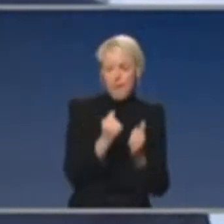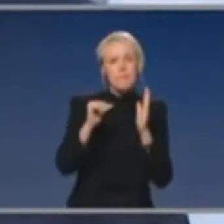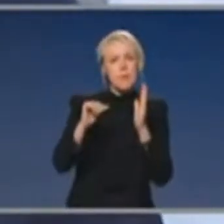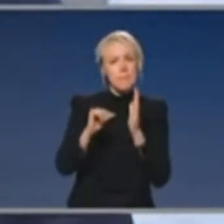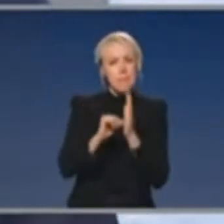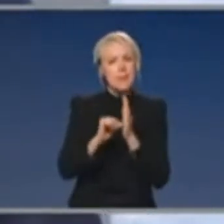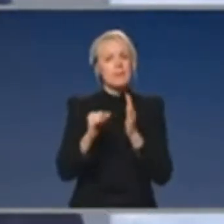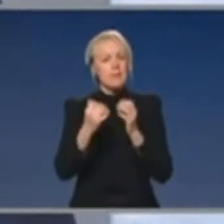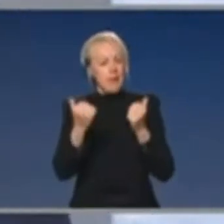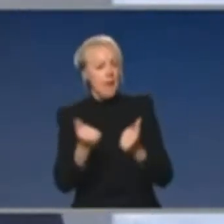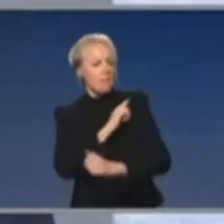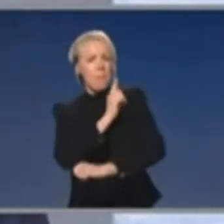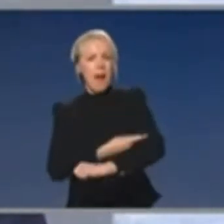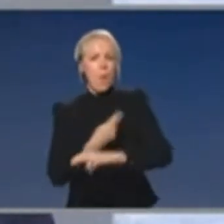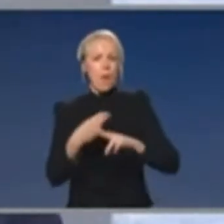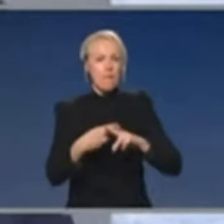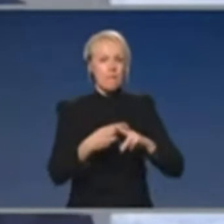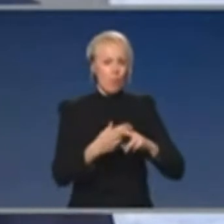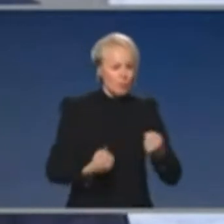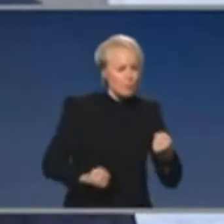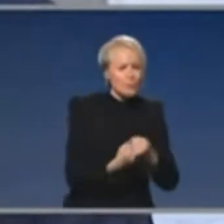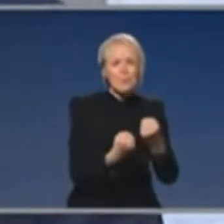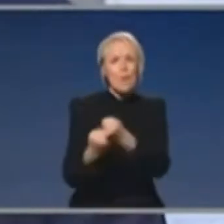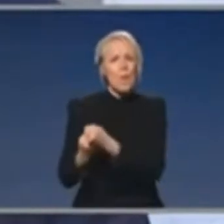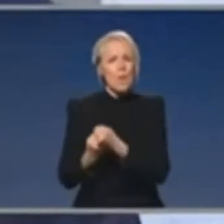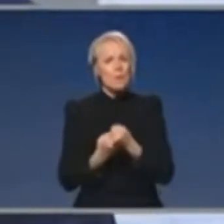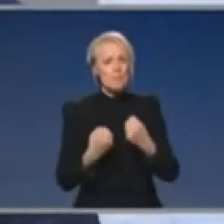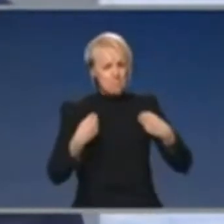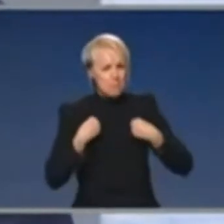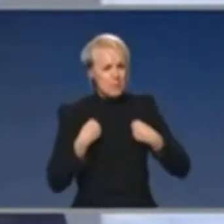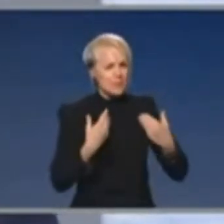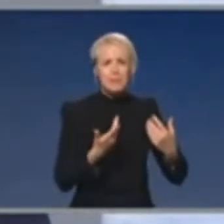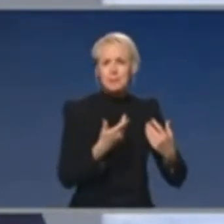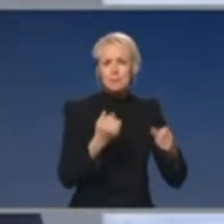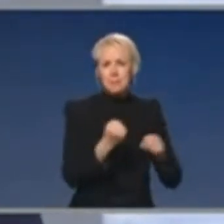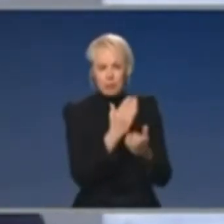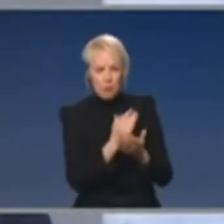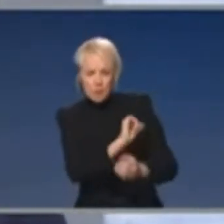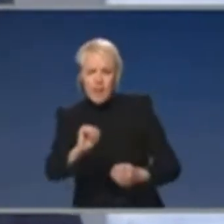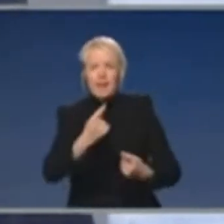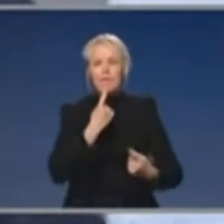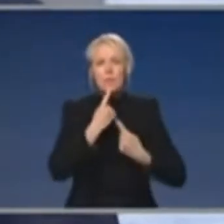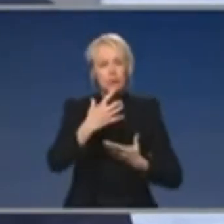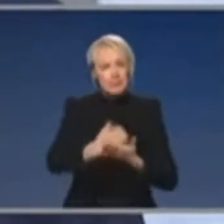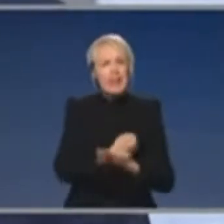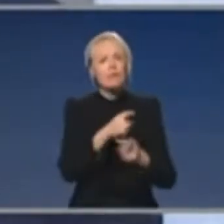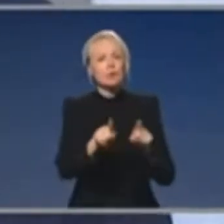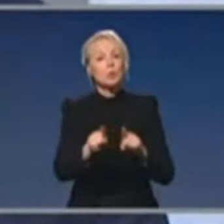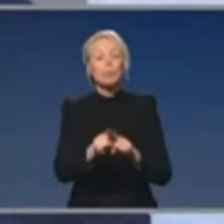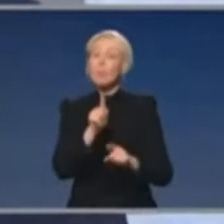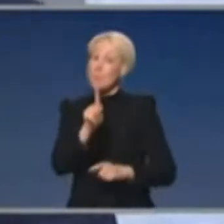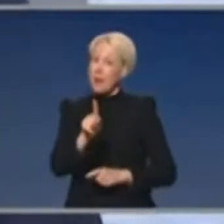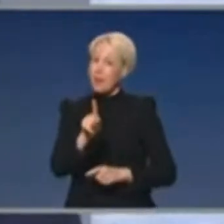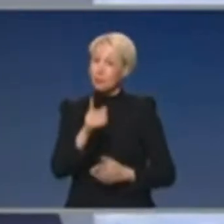intelligence and awareness of these issues, to support small business, to build our cybersecurity workforce, and to make sure they've got the tools. But at the end of the